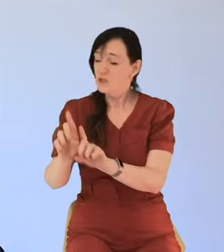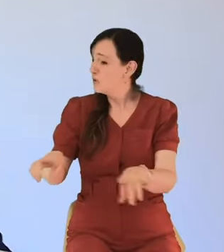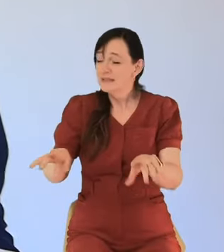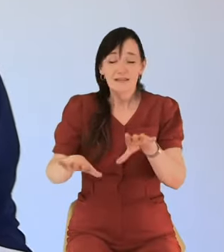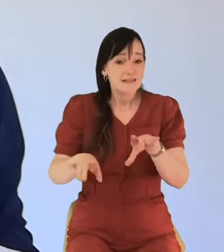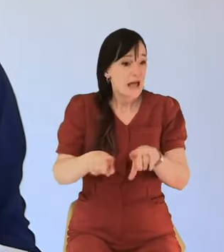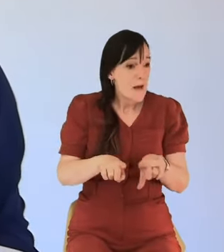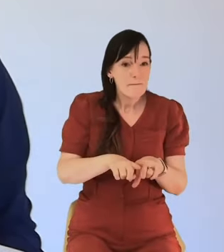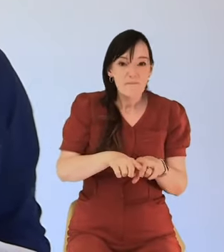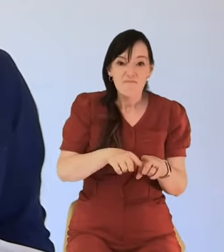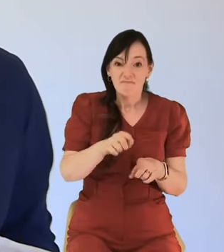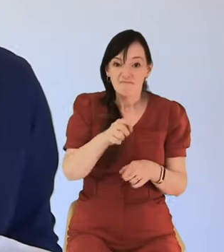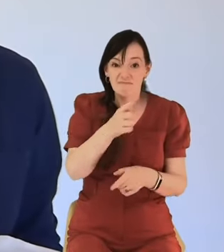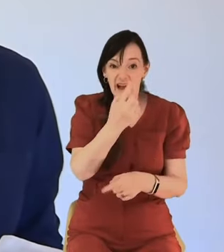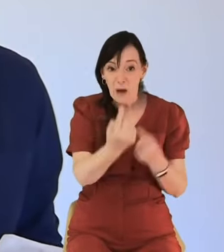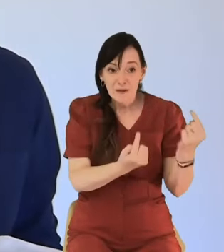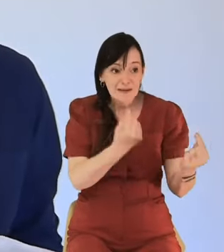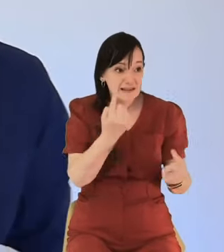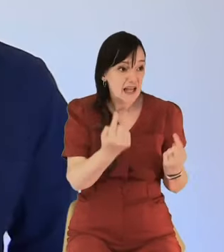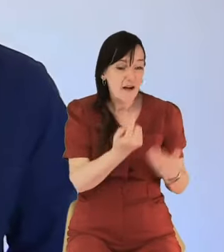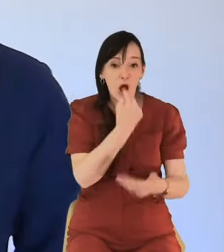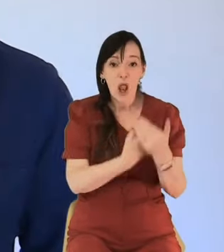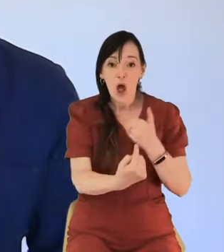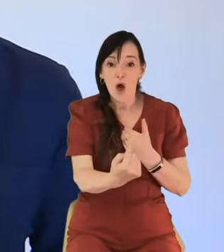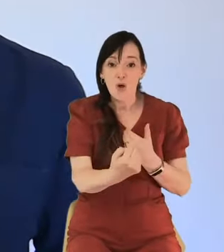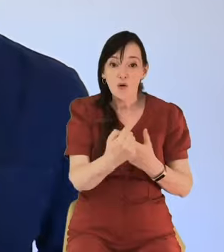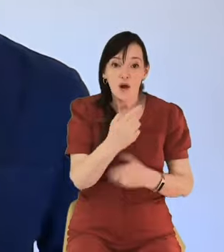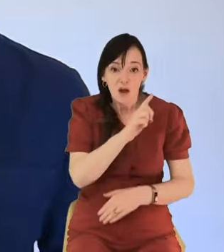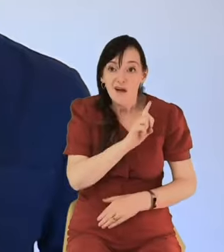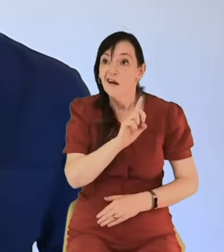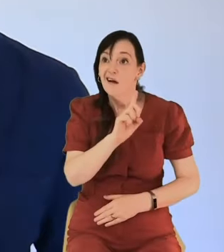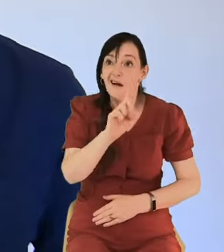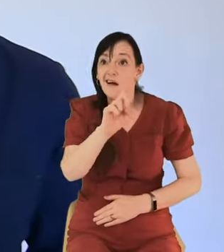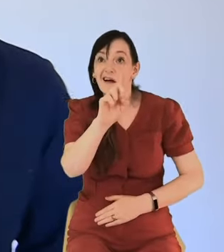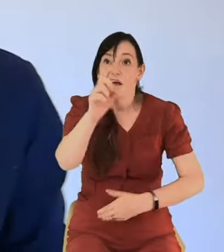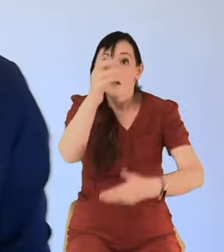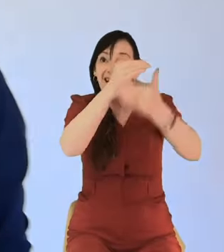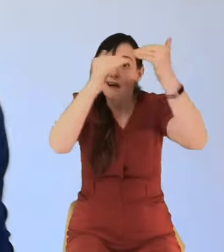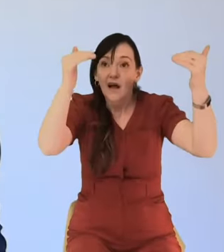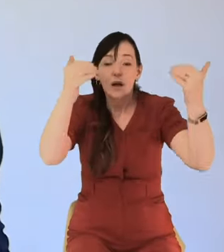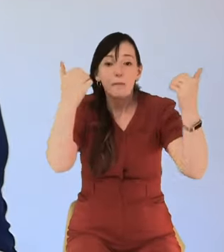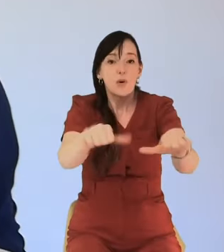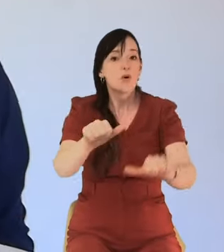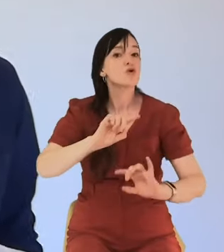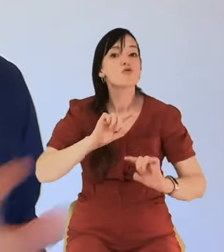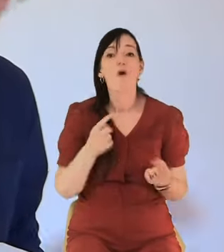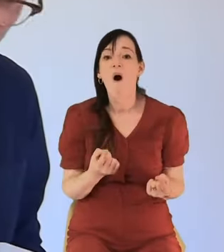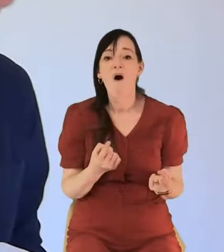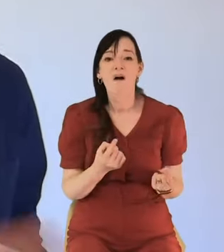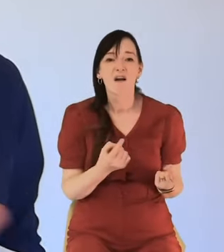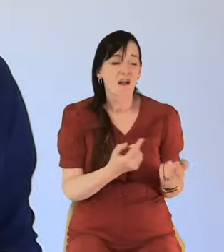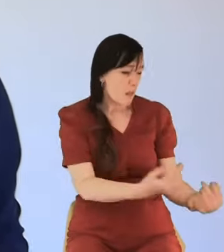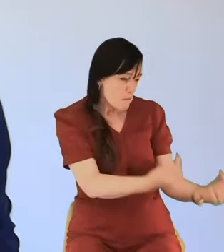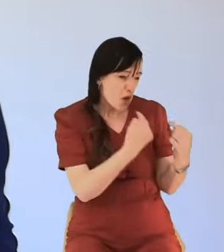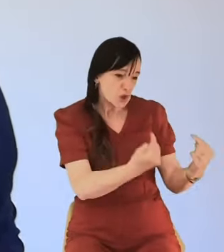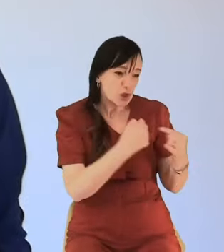ourselves, we're never going to make it to glory. It's a hostile world. It's hard to follow Jesus. There's